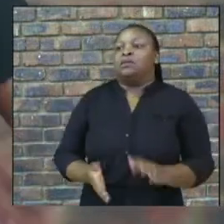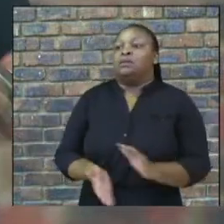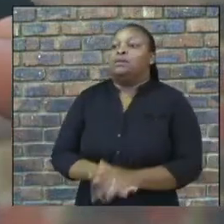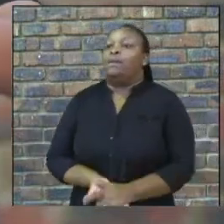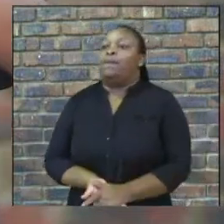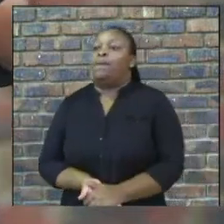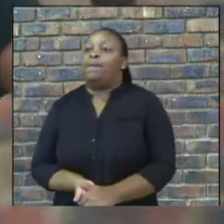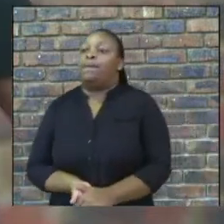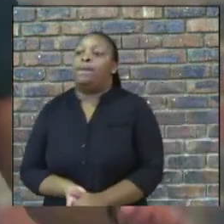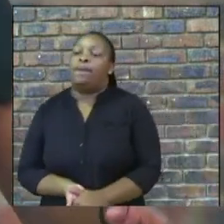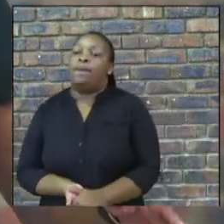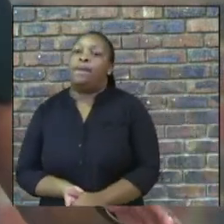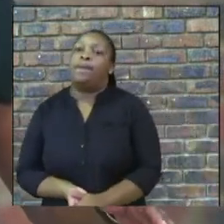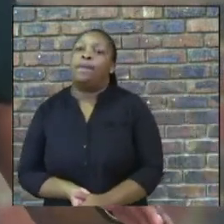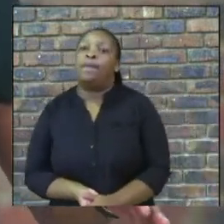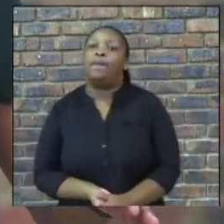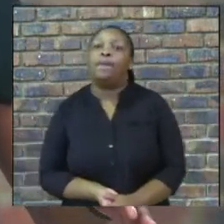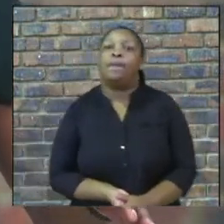you agreeing?